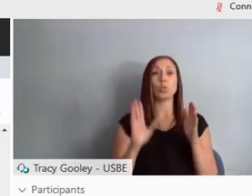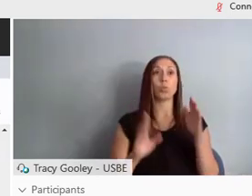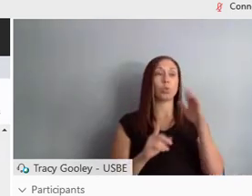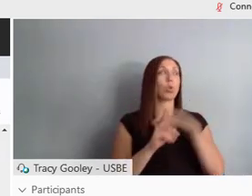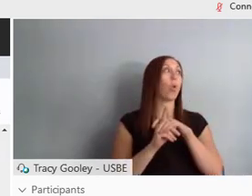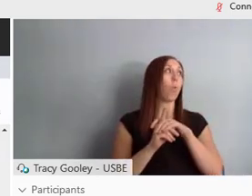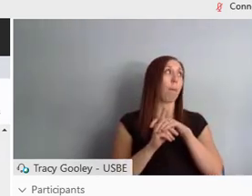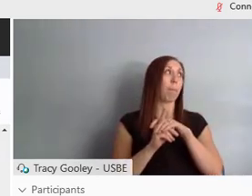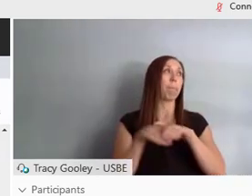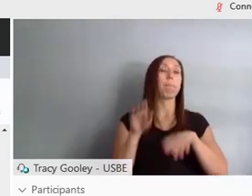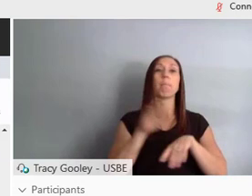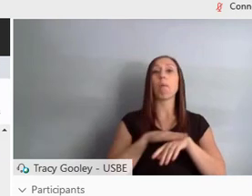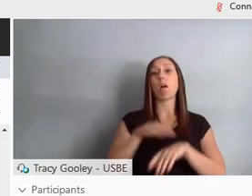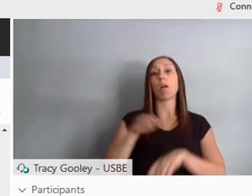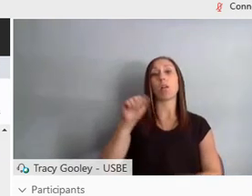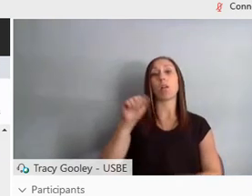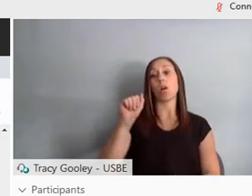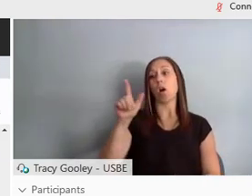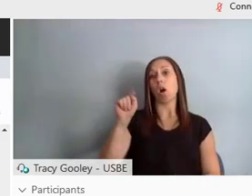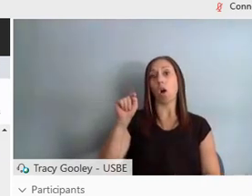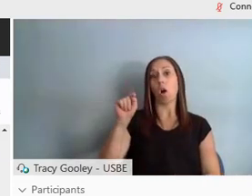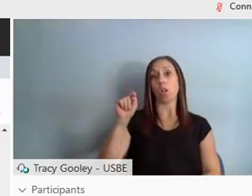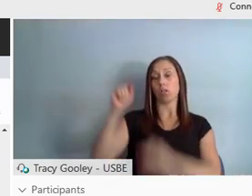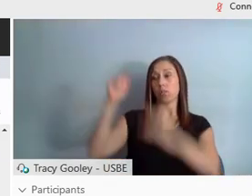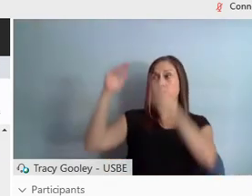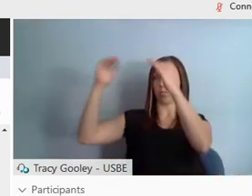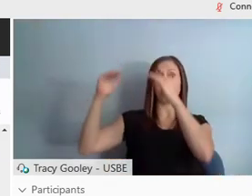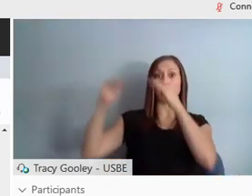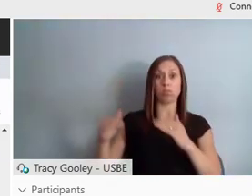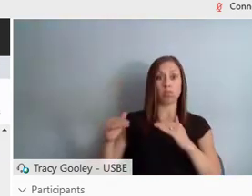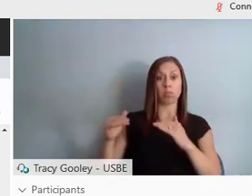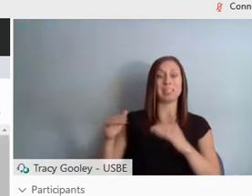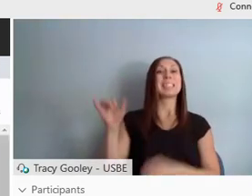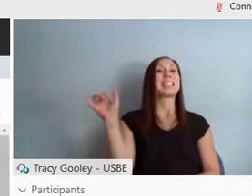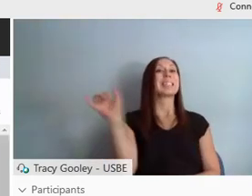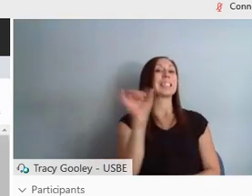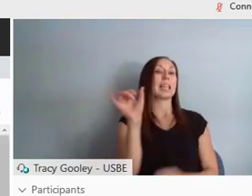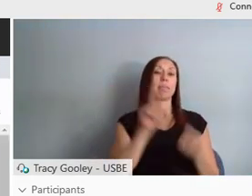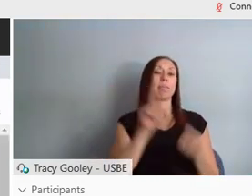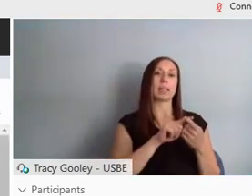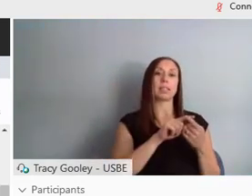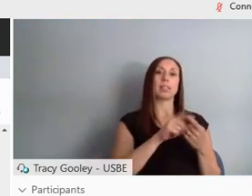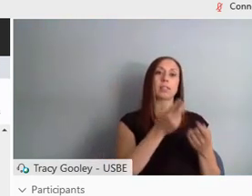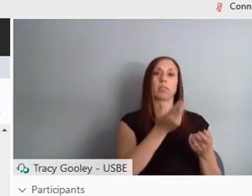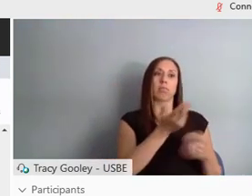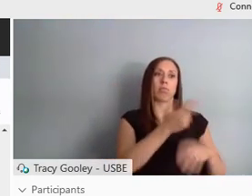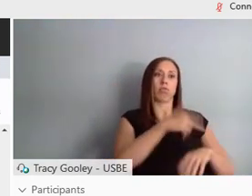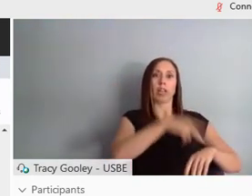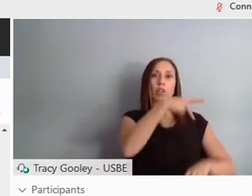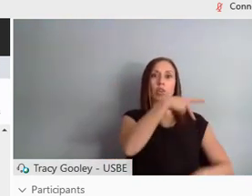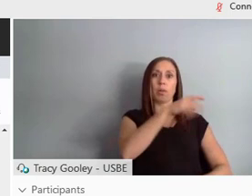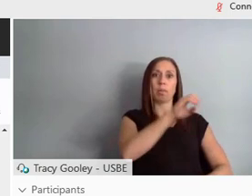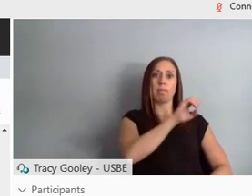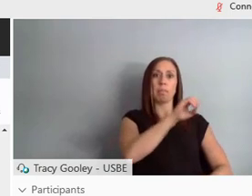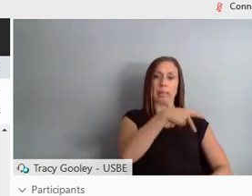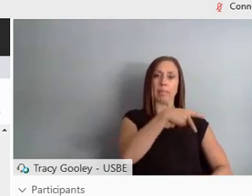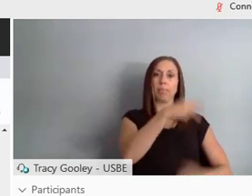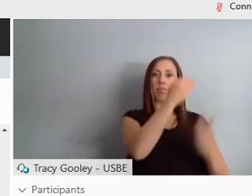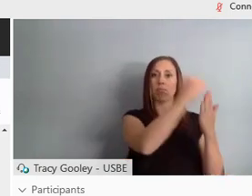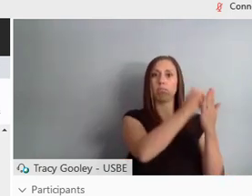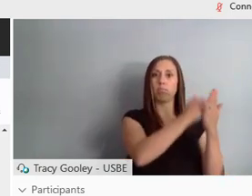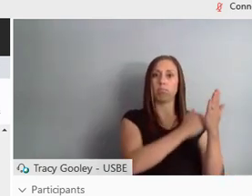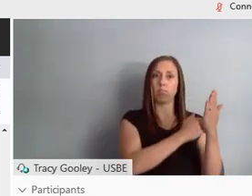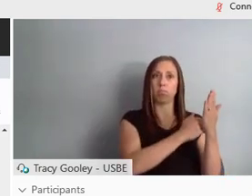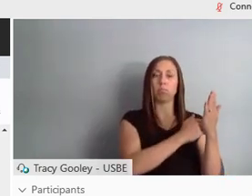up on the alt entry roster page as they did on the regular PEEP entry roster